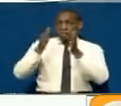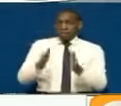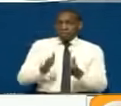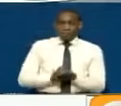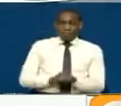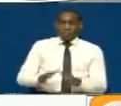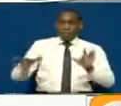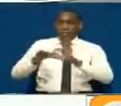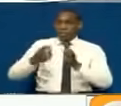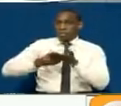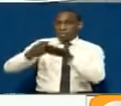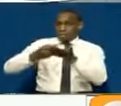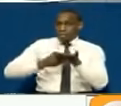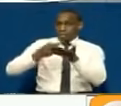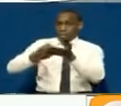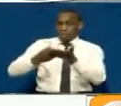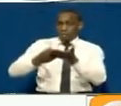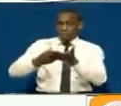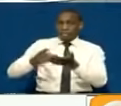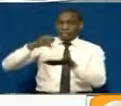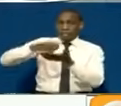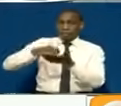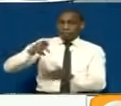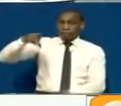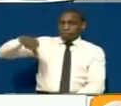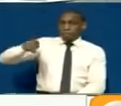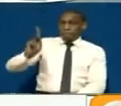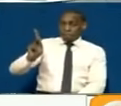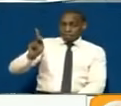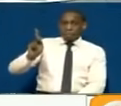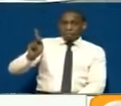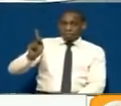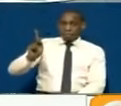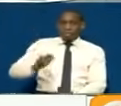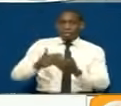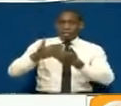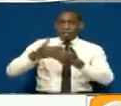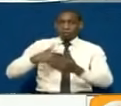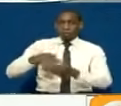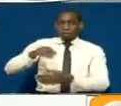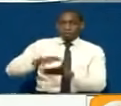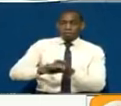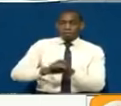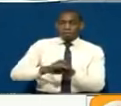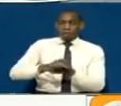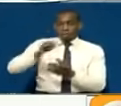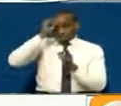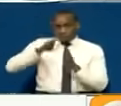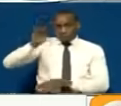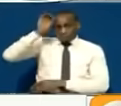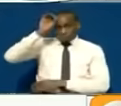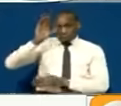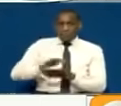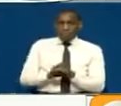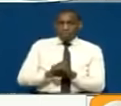candidates. Now, the Unity Talks has now roped in Peter Kenneth of the Democratic Congress Party and former Kiambu Governor William Kabogo as